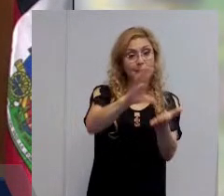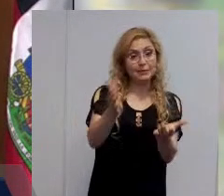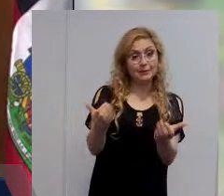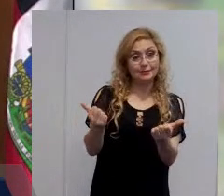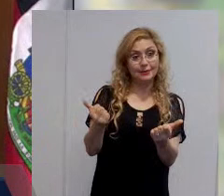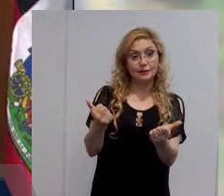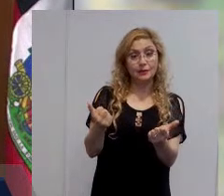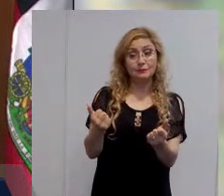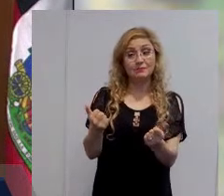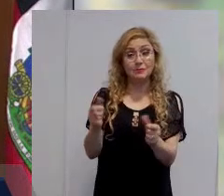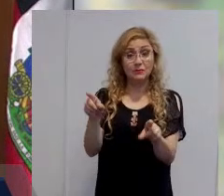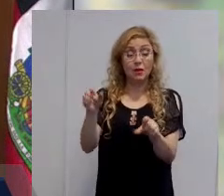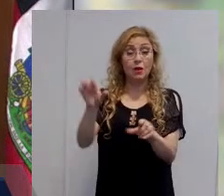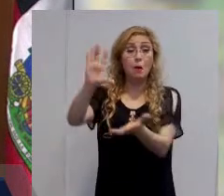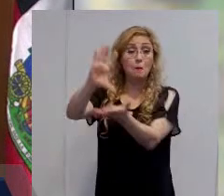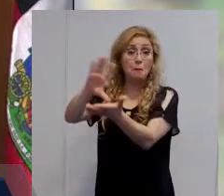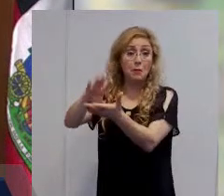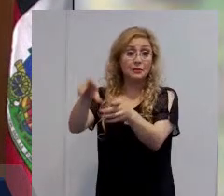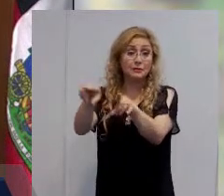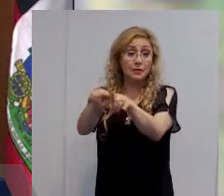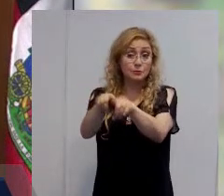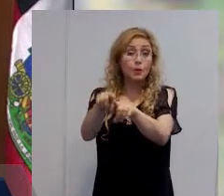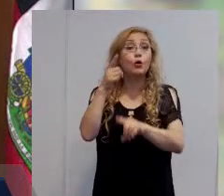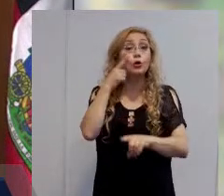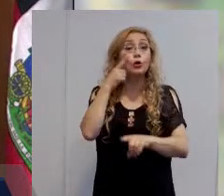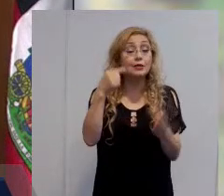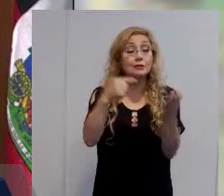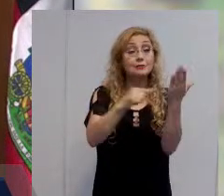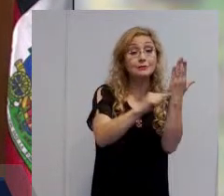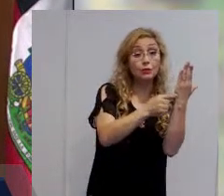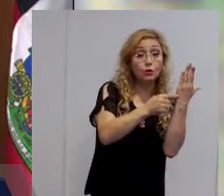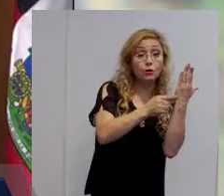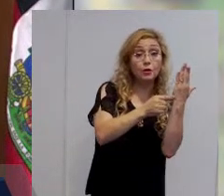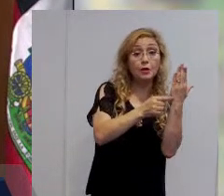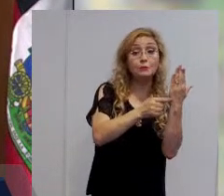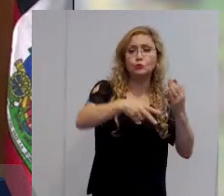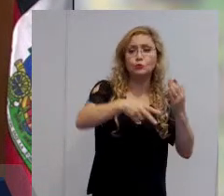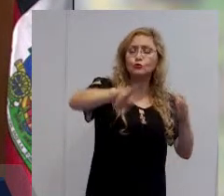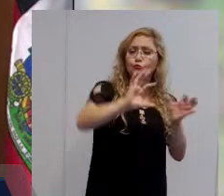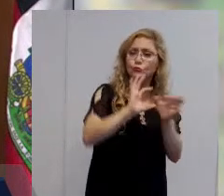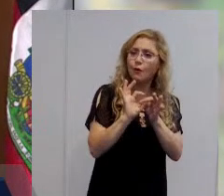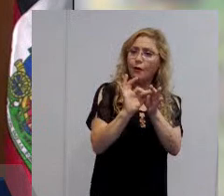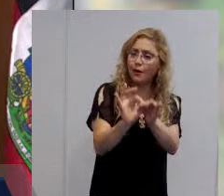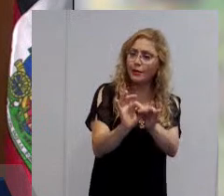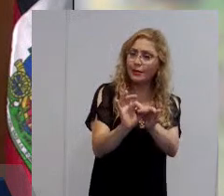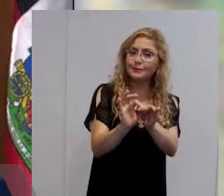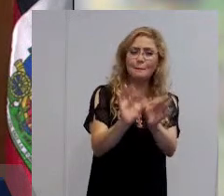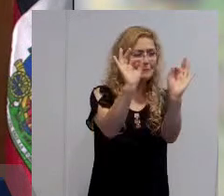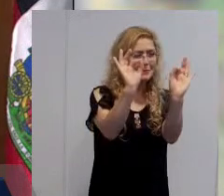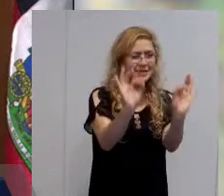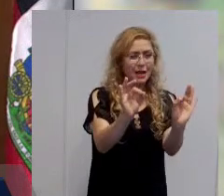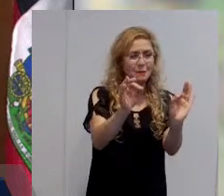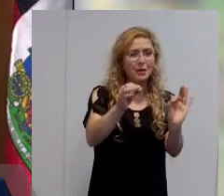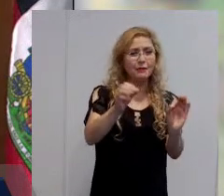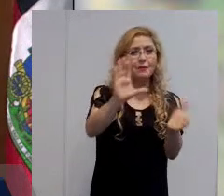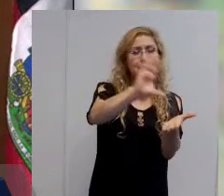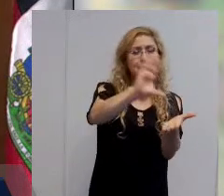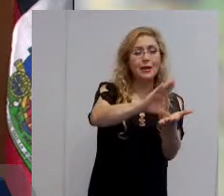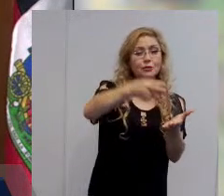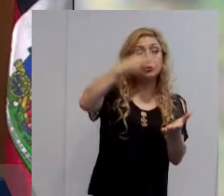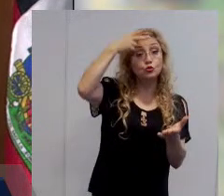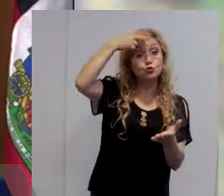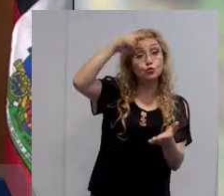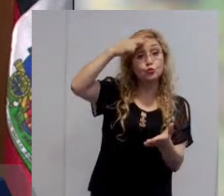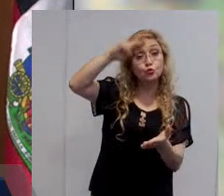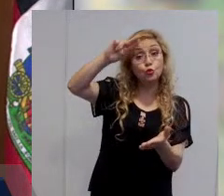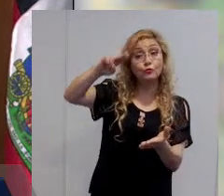farming. And many sister countries that have technologies, but if especially our friends, our brothers